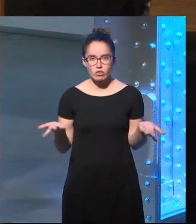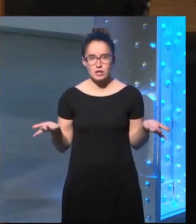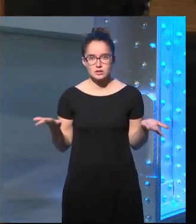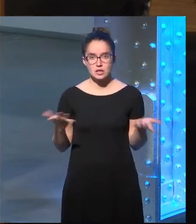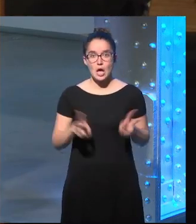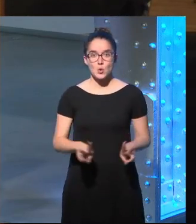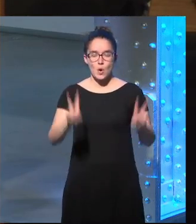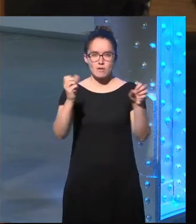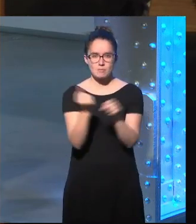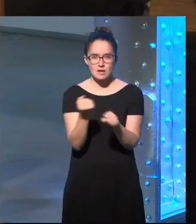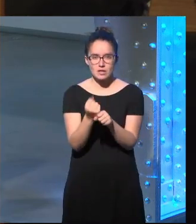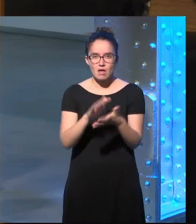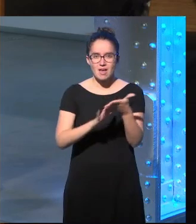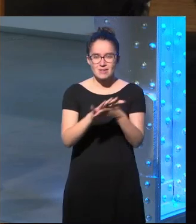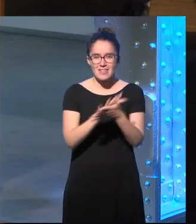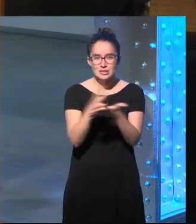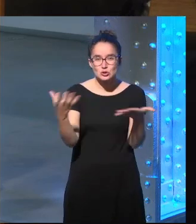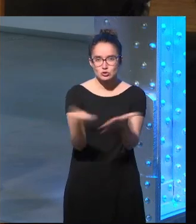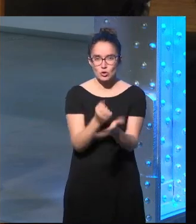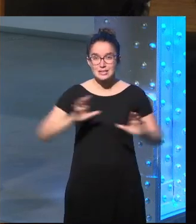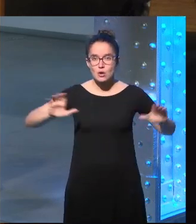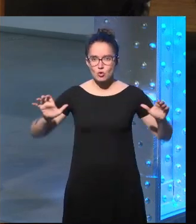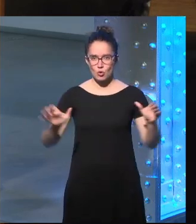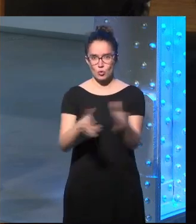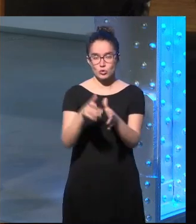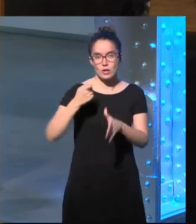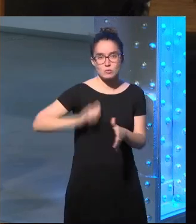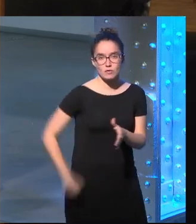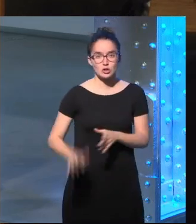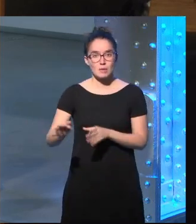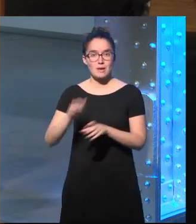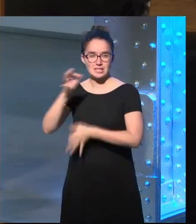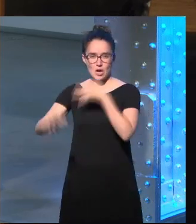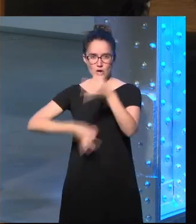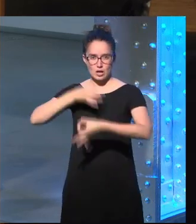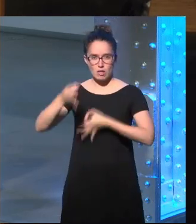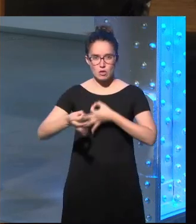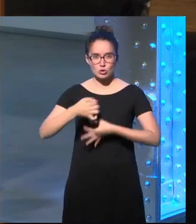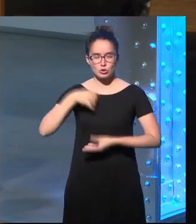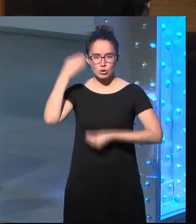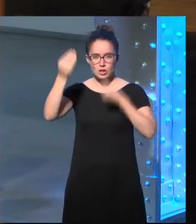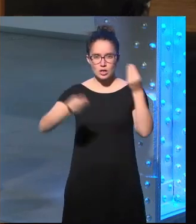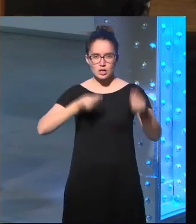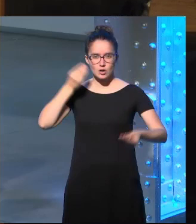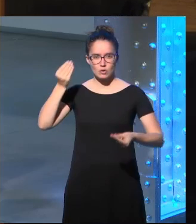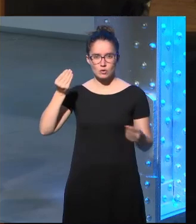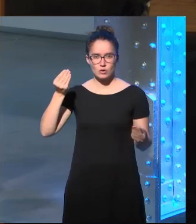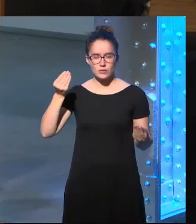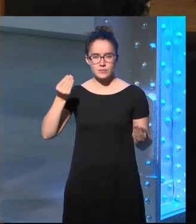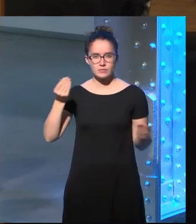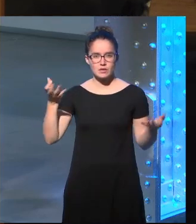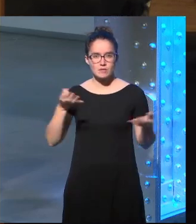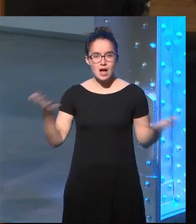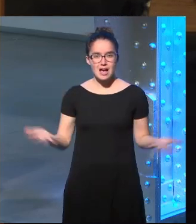they really have a shock, because the new employability needs to deal with the professionals as well as